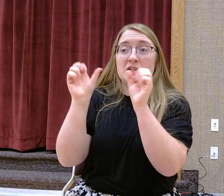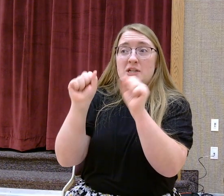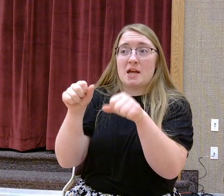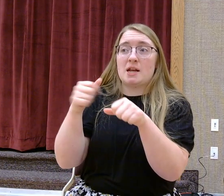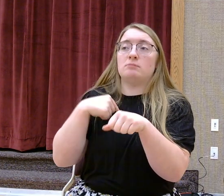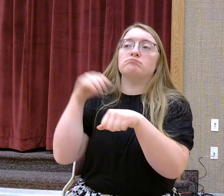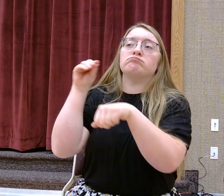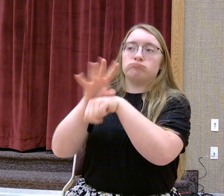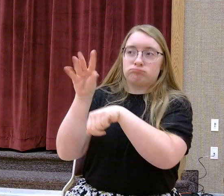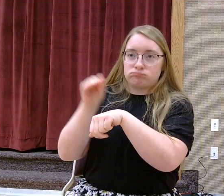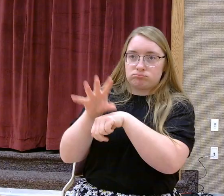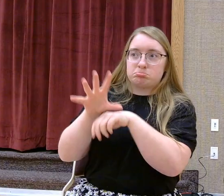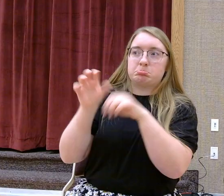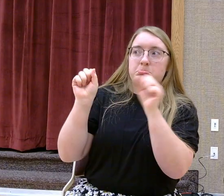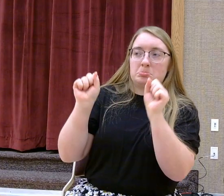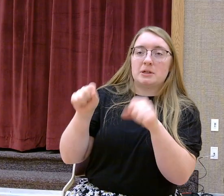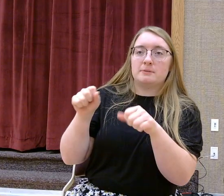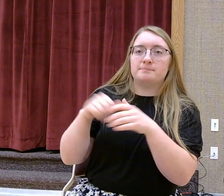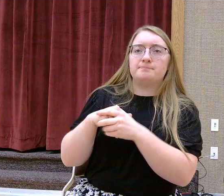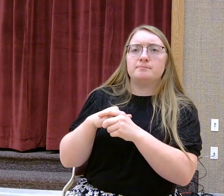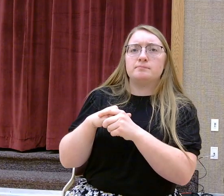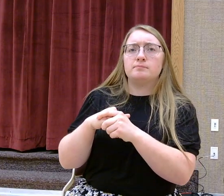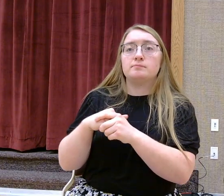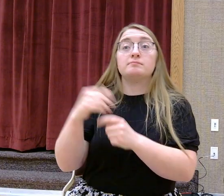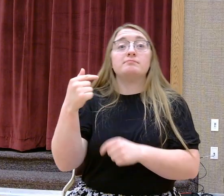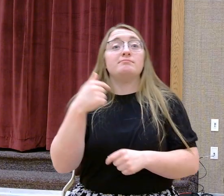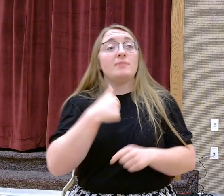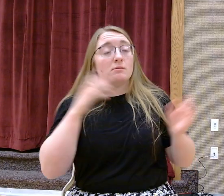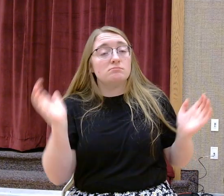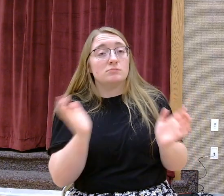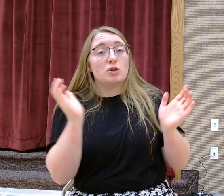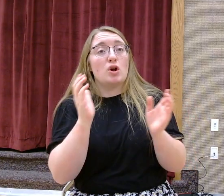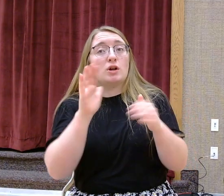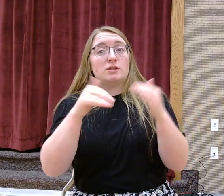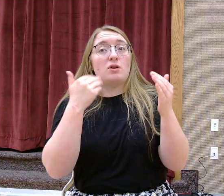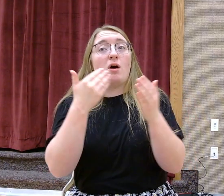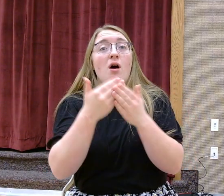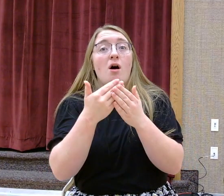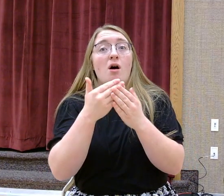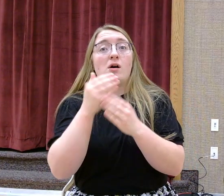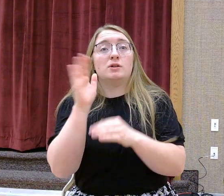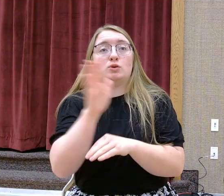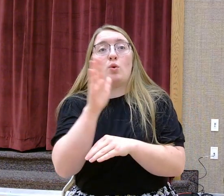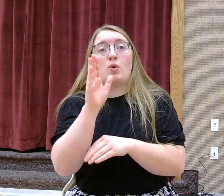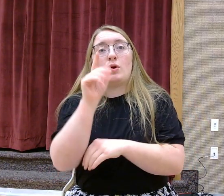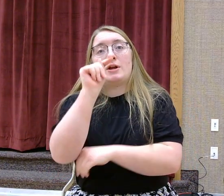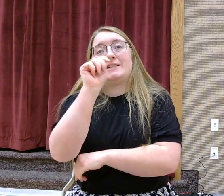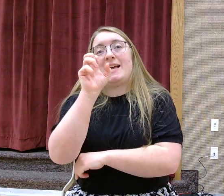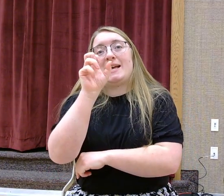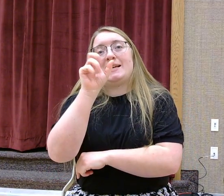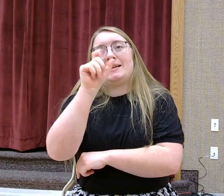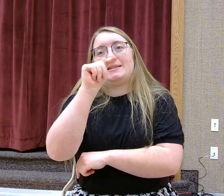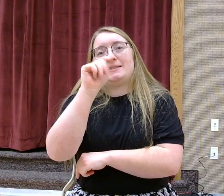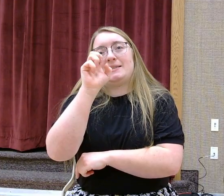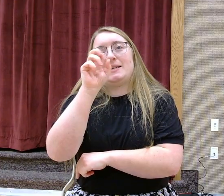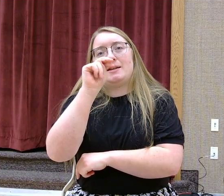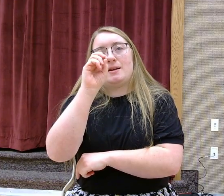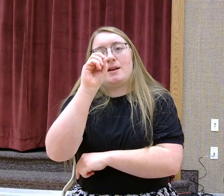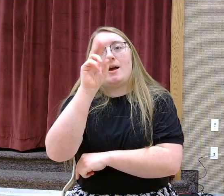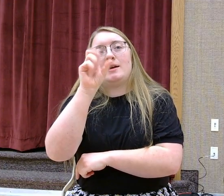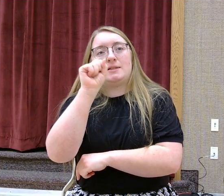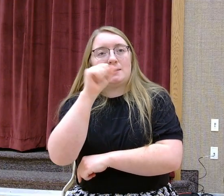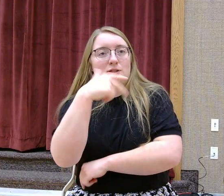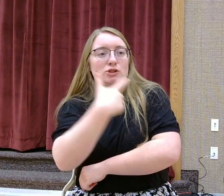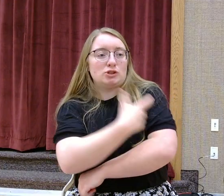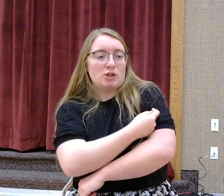that. Yes. Okay, I would just encourage everyone to make sure their tetanus is updated. Yep. Yep.